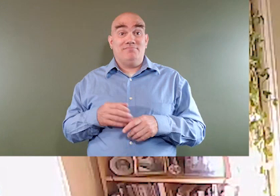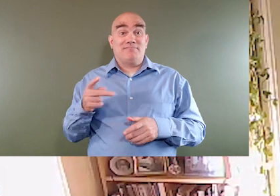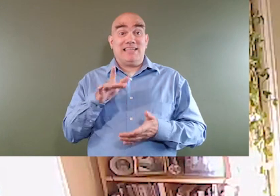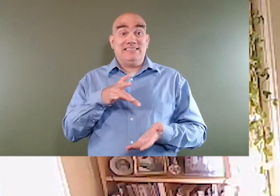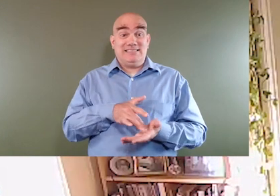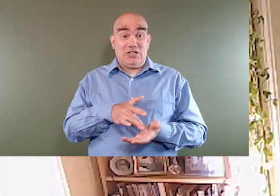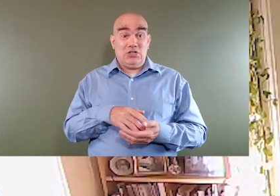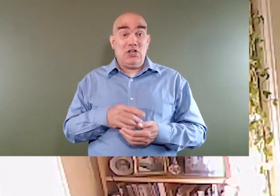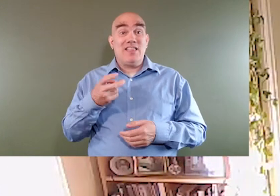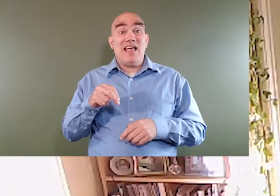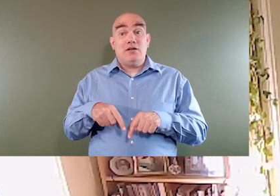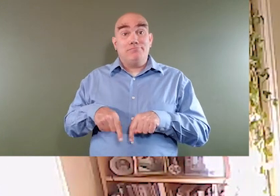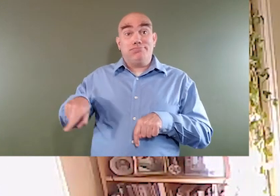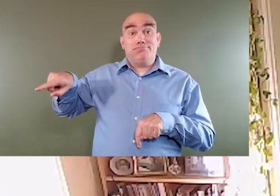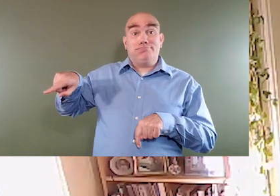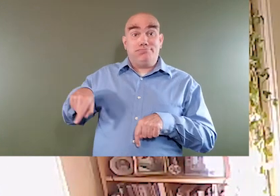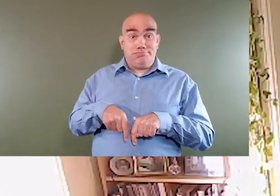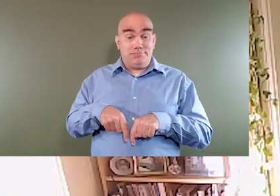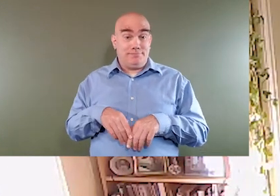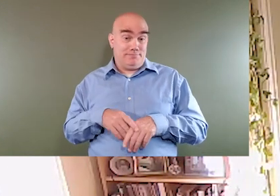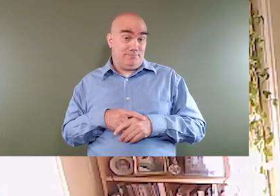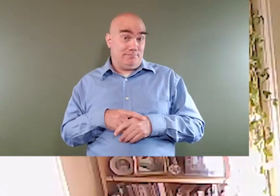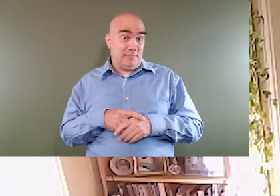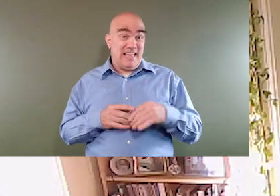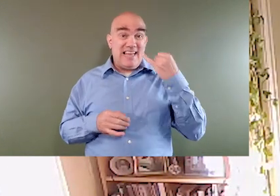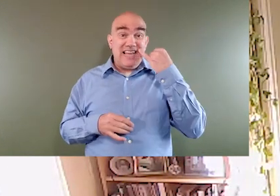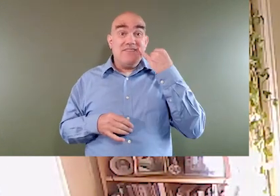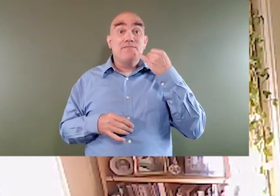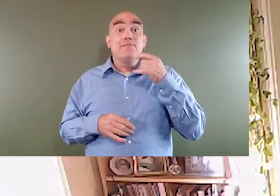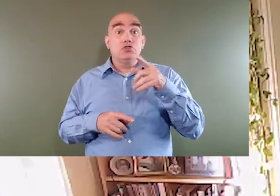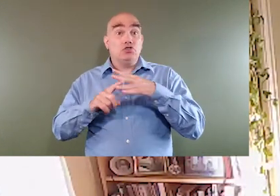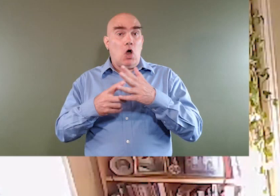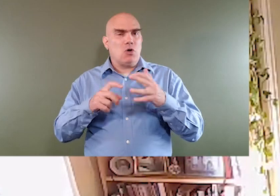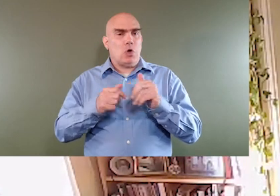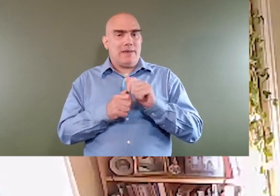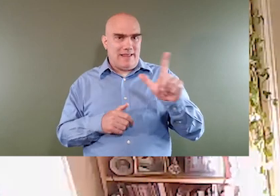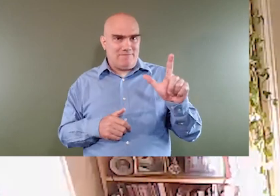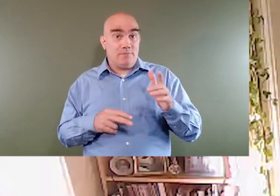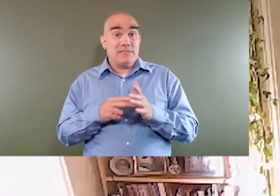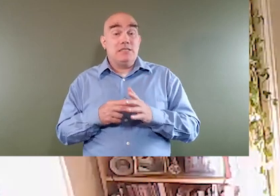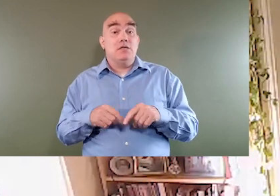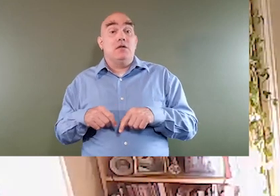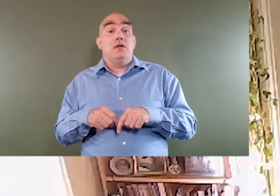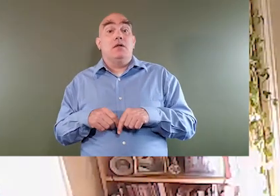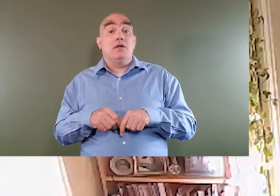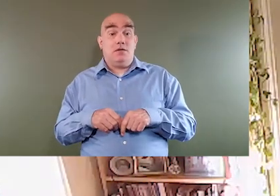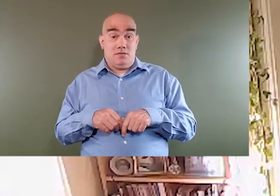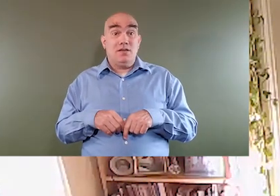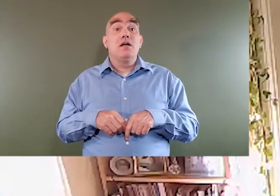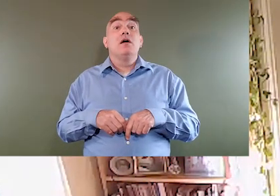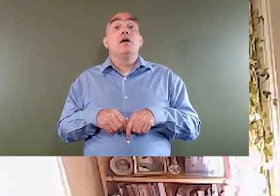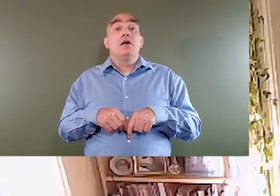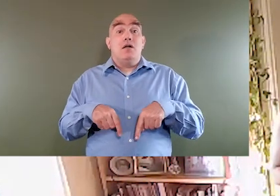and then doing just a side leg raise on the left. Give myself more room here. Side lunge on the right,